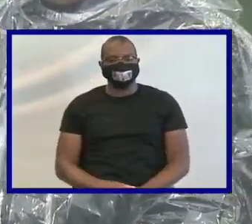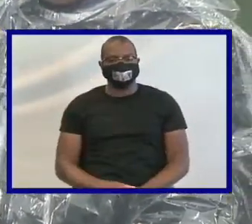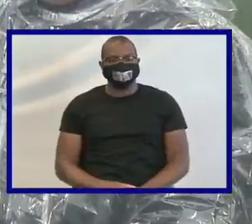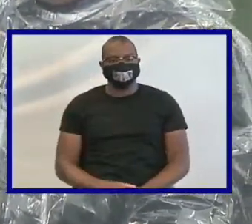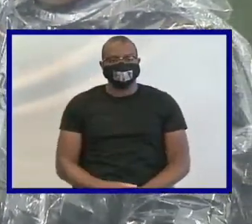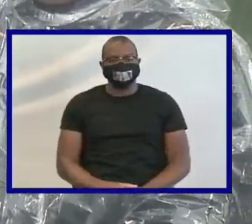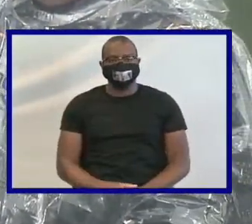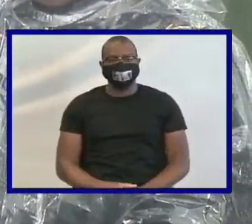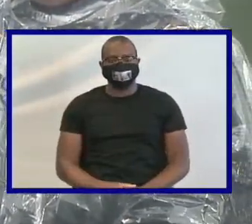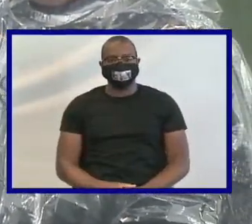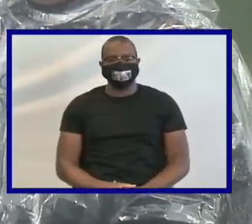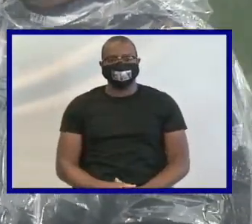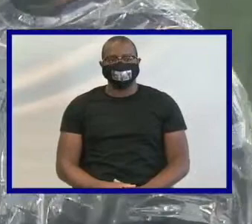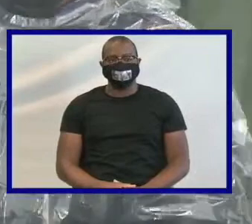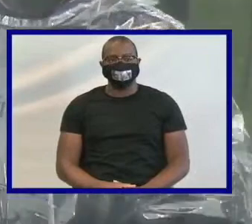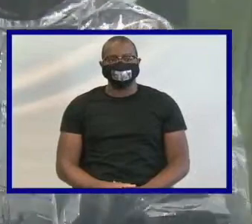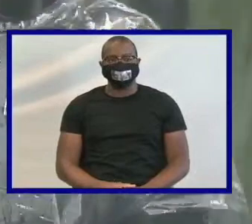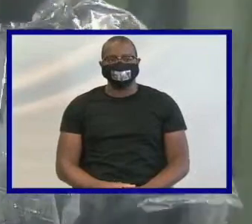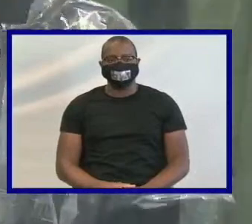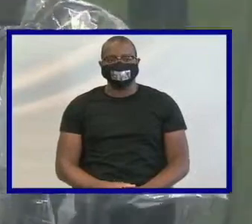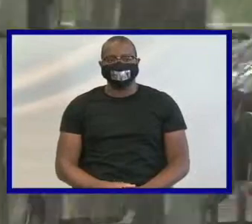Megan M. Weiss.